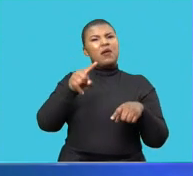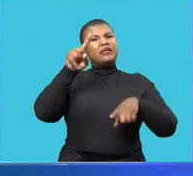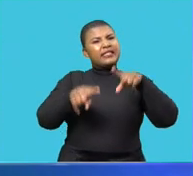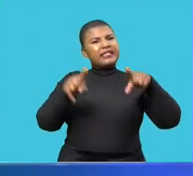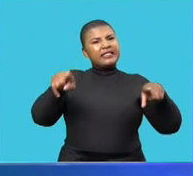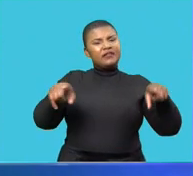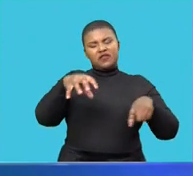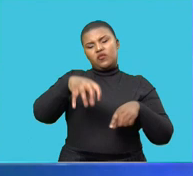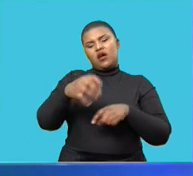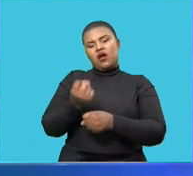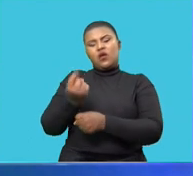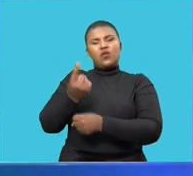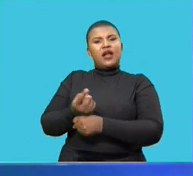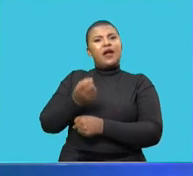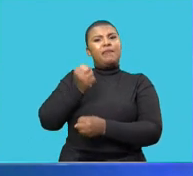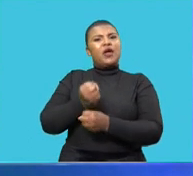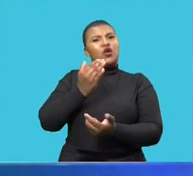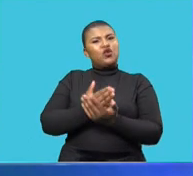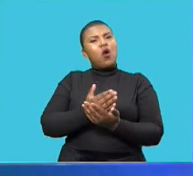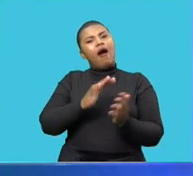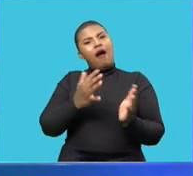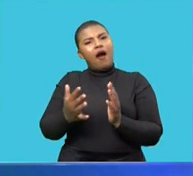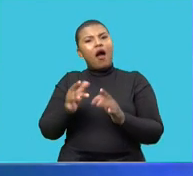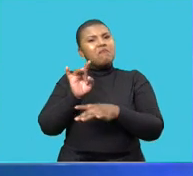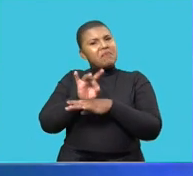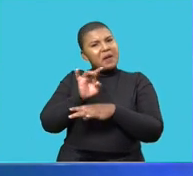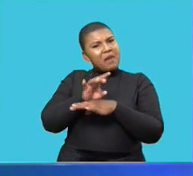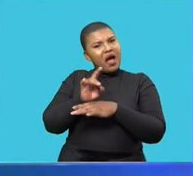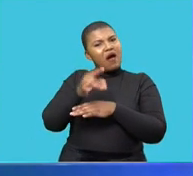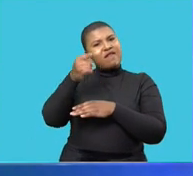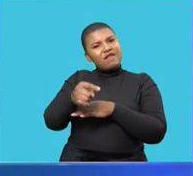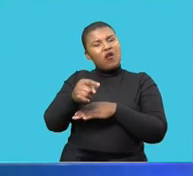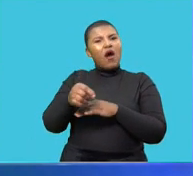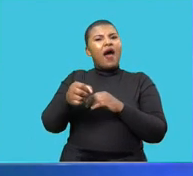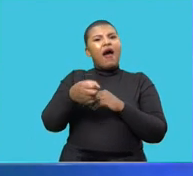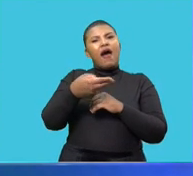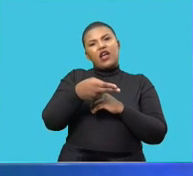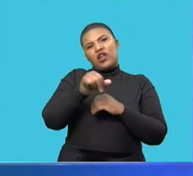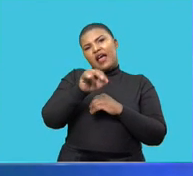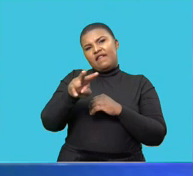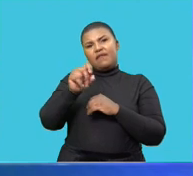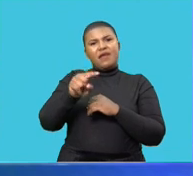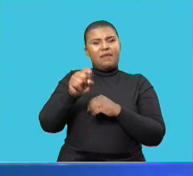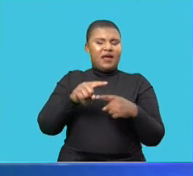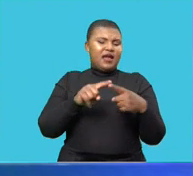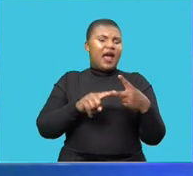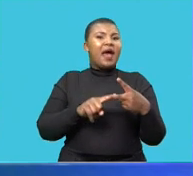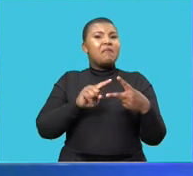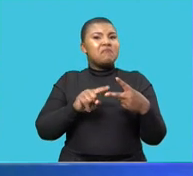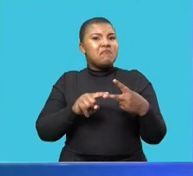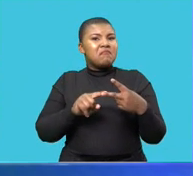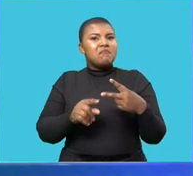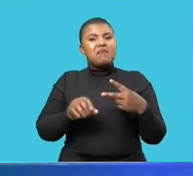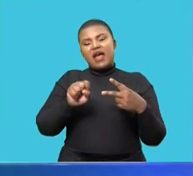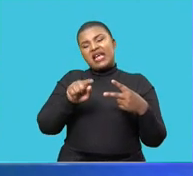zase Rhawutini ngenjongo yokuphonononga iindlela zokwazisa ngcono ngentsholongwane kaGawulayo, iSifo sePhepha, izifo ezosulela ngokwabelana